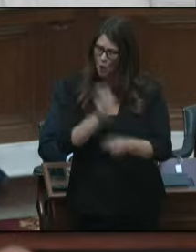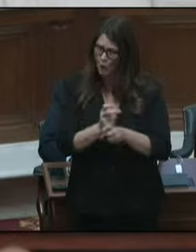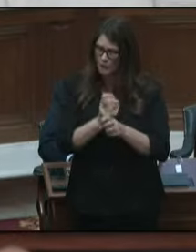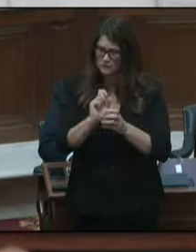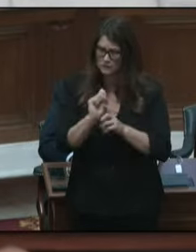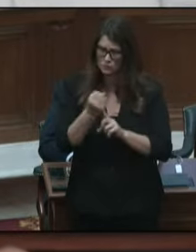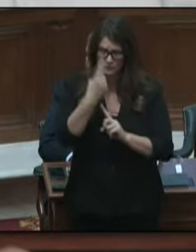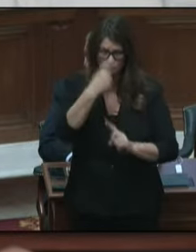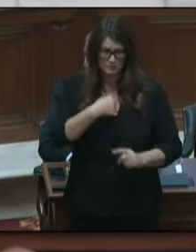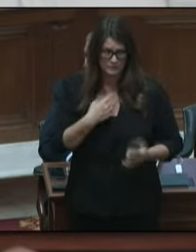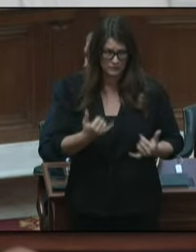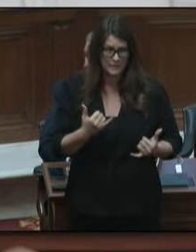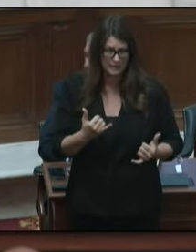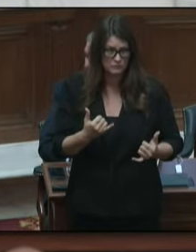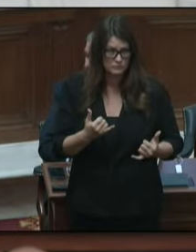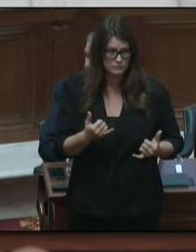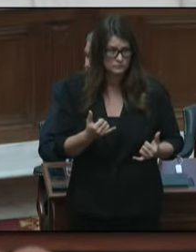right here.